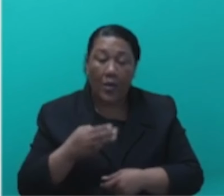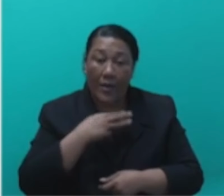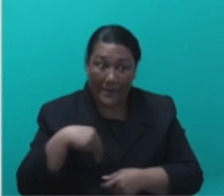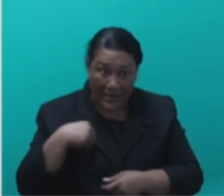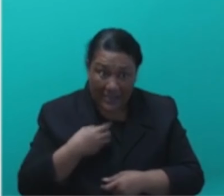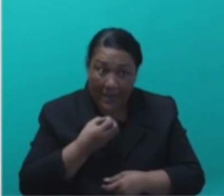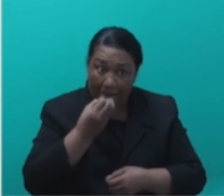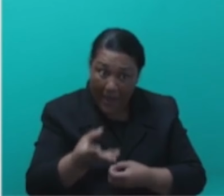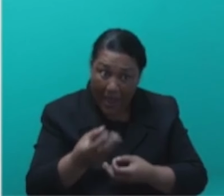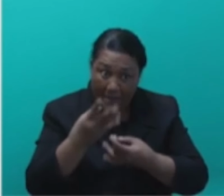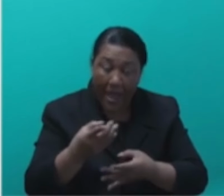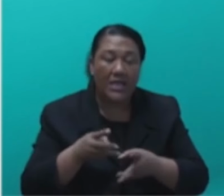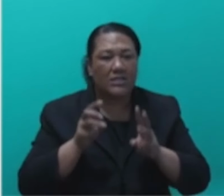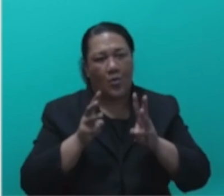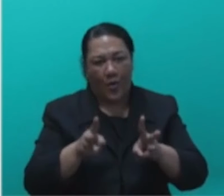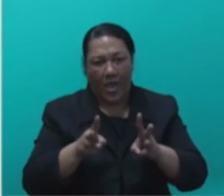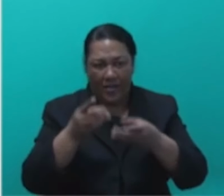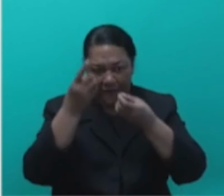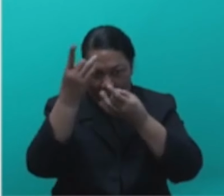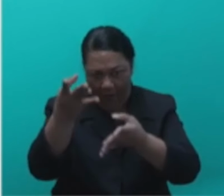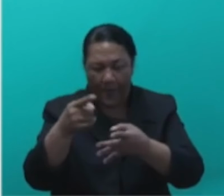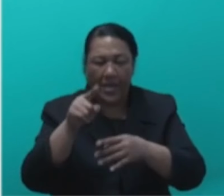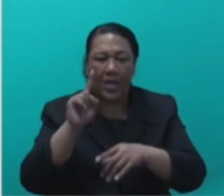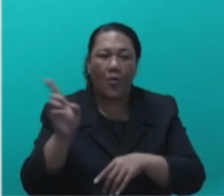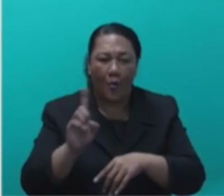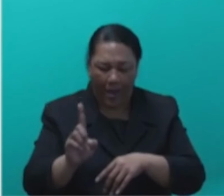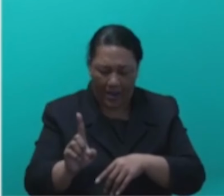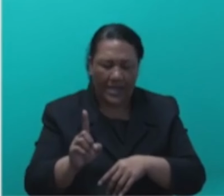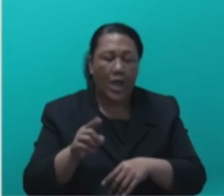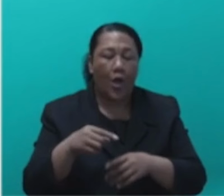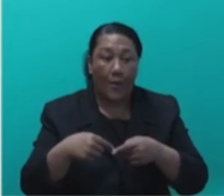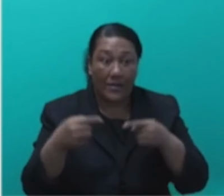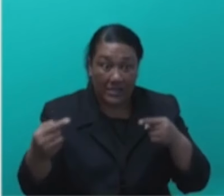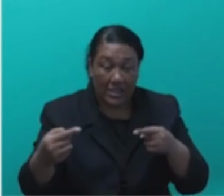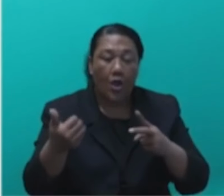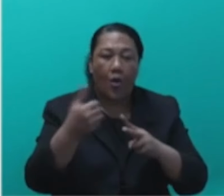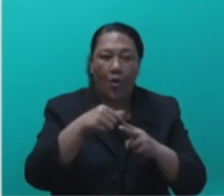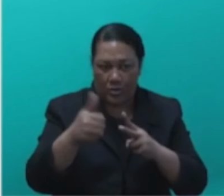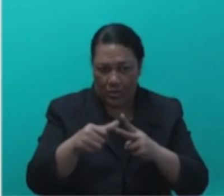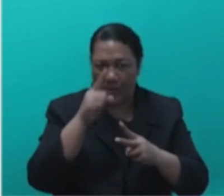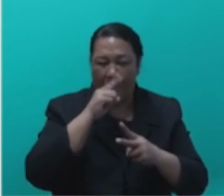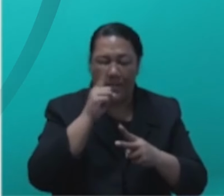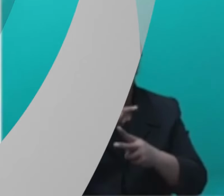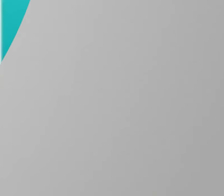way of informing the opposition and the people of what government is doing. Thank you, sir.